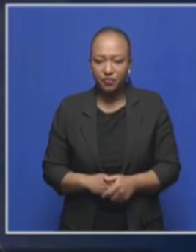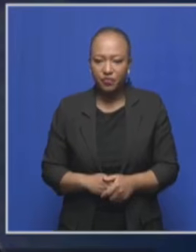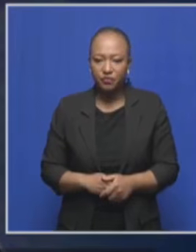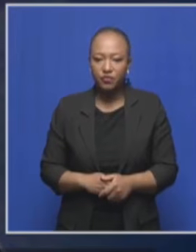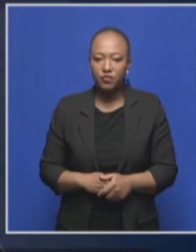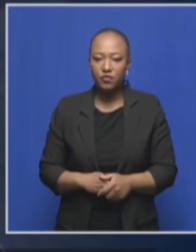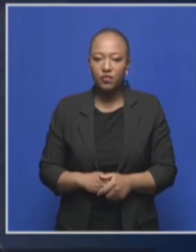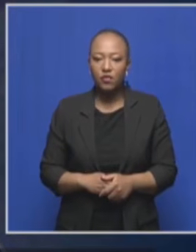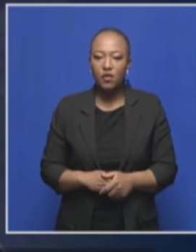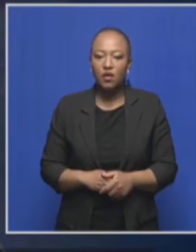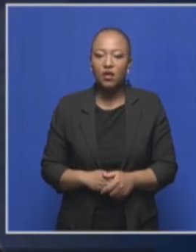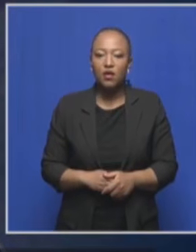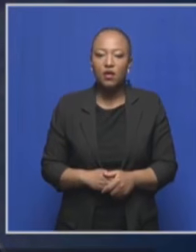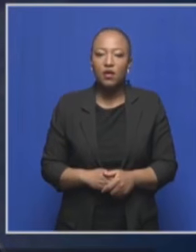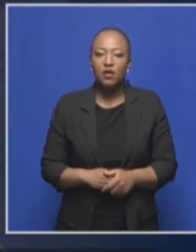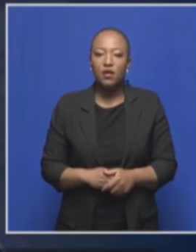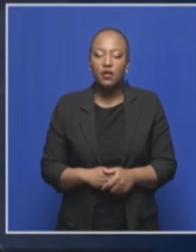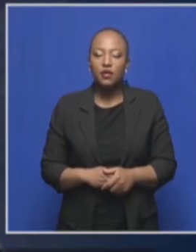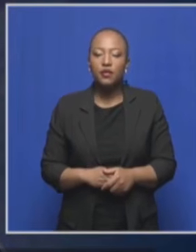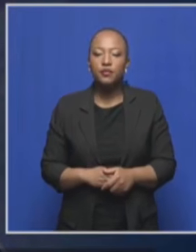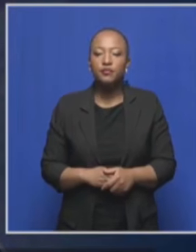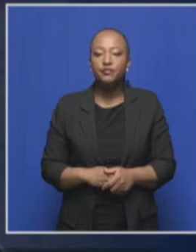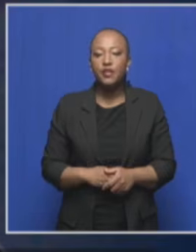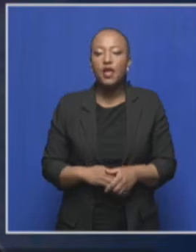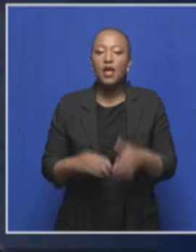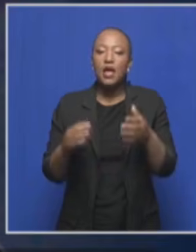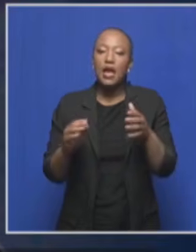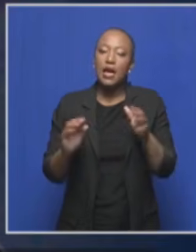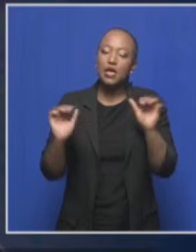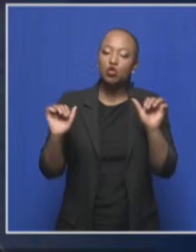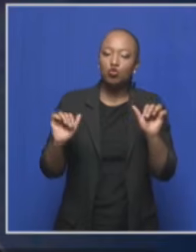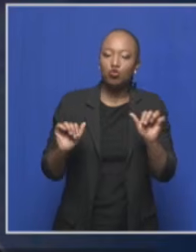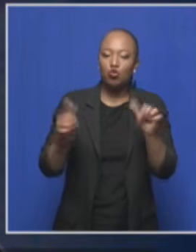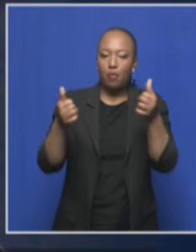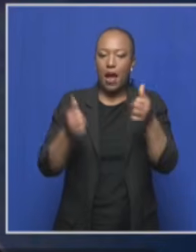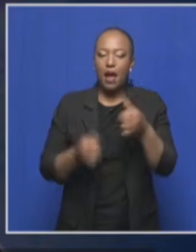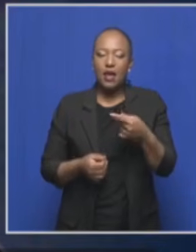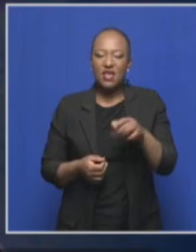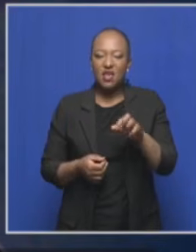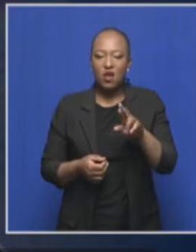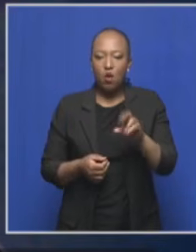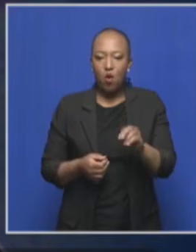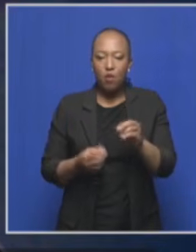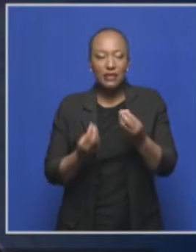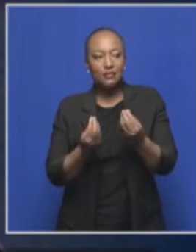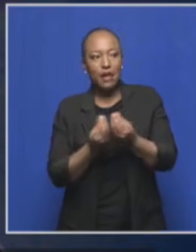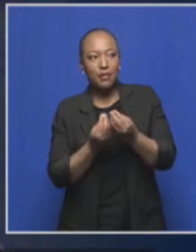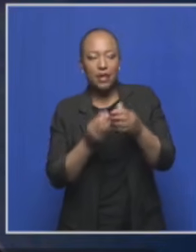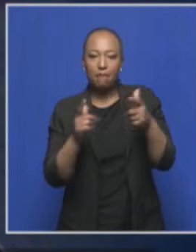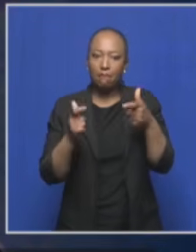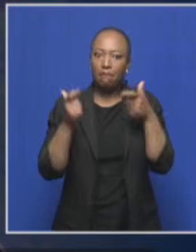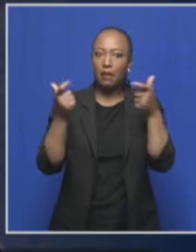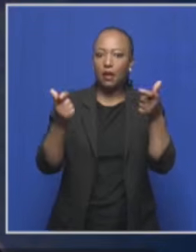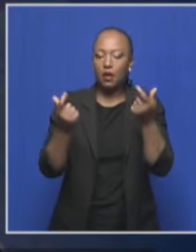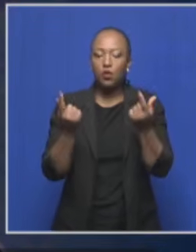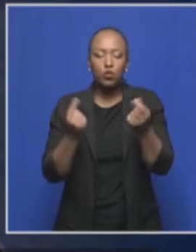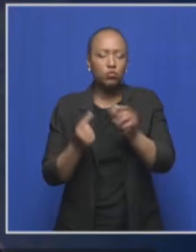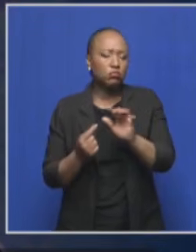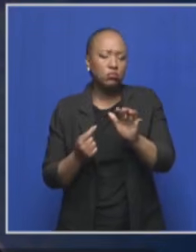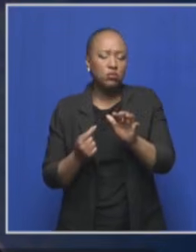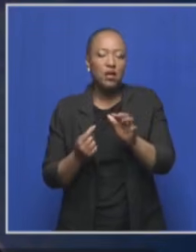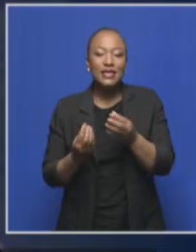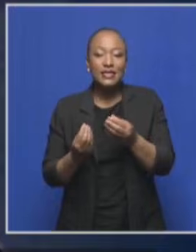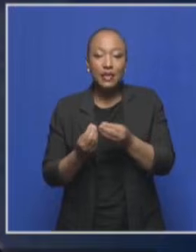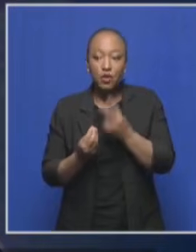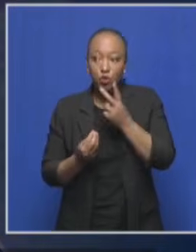we often associate being a superhero with doing something big. Absolutely. But I just want to send out the messages. Sometimes just speaking up. When you see something wrong and speaking